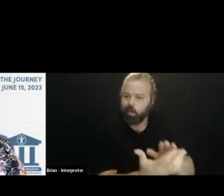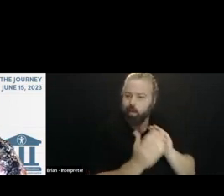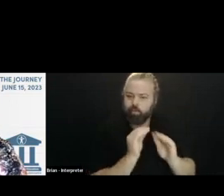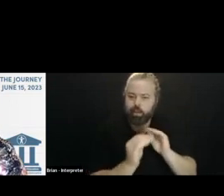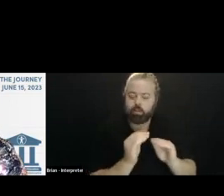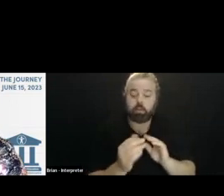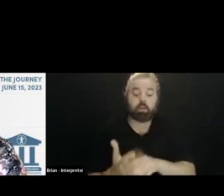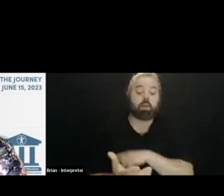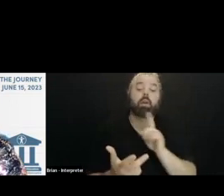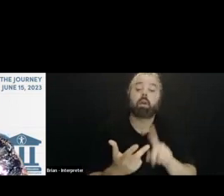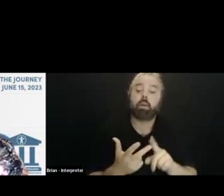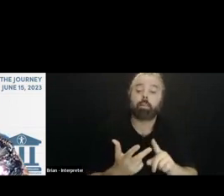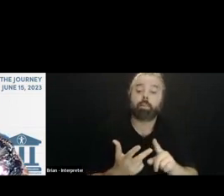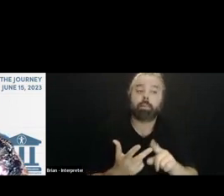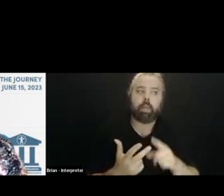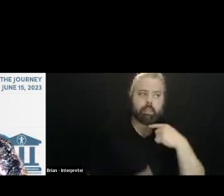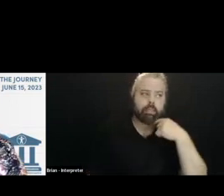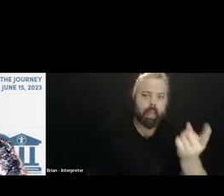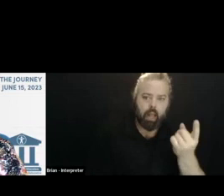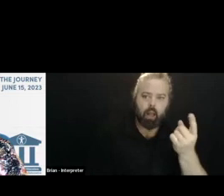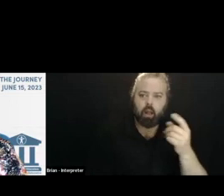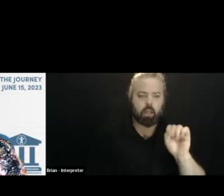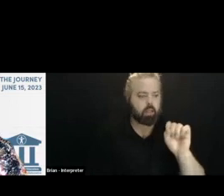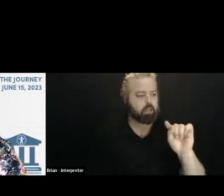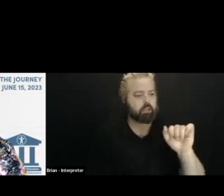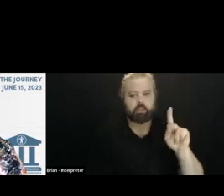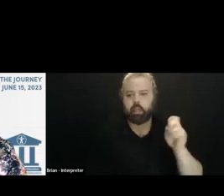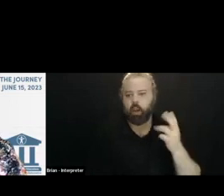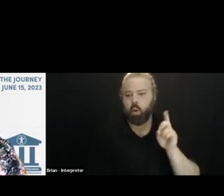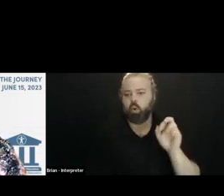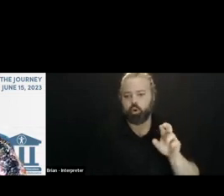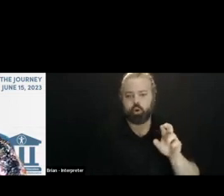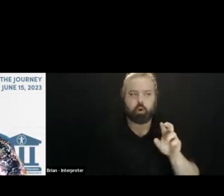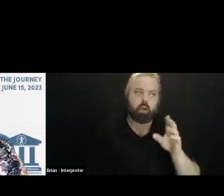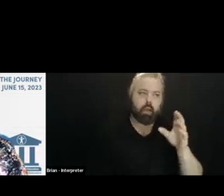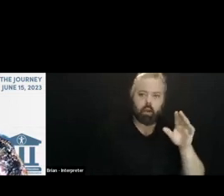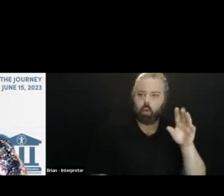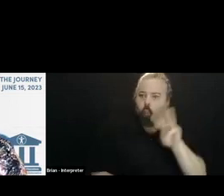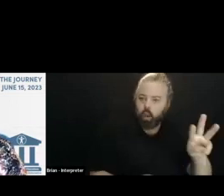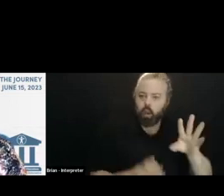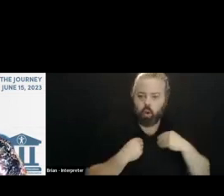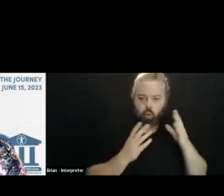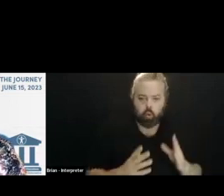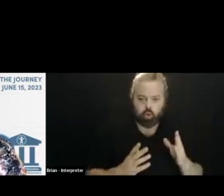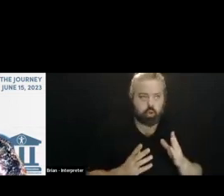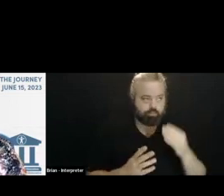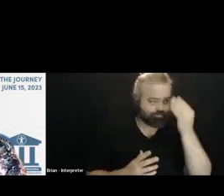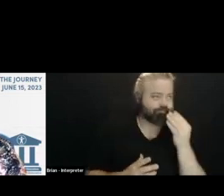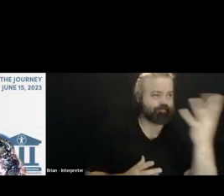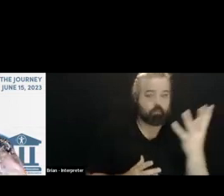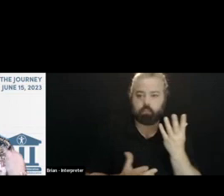stakeholders and site owners know. If the fixes can't be done quickly, then inform everyone involved about the